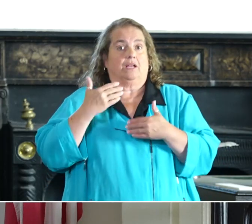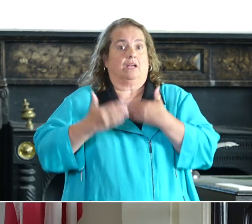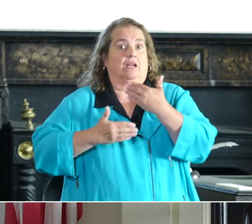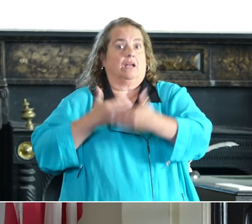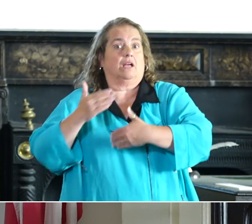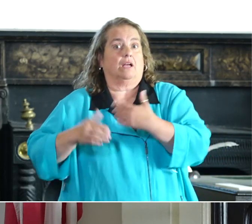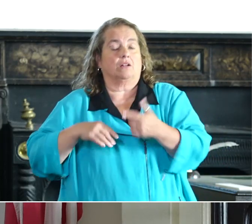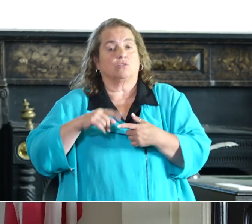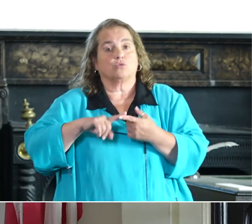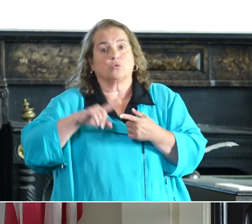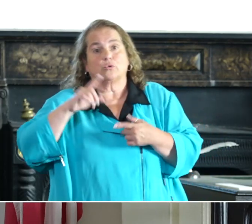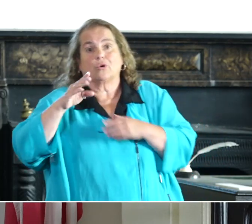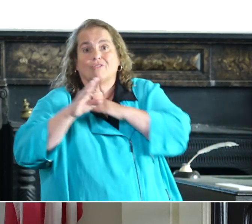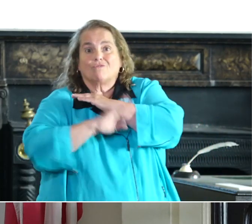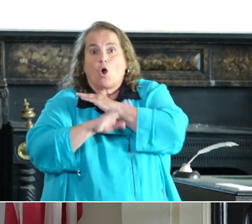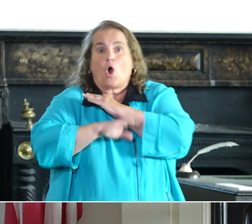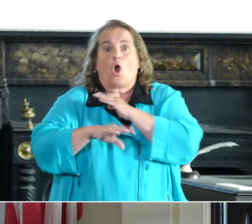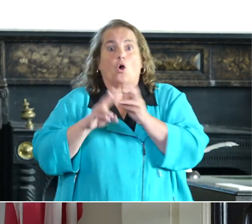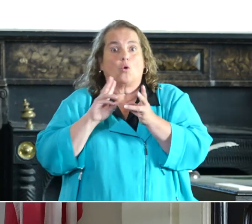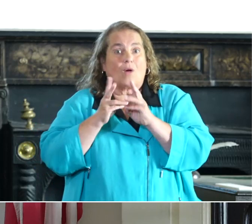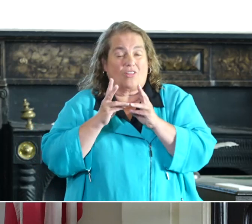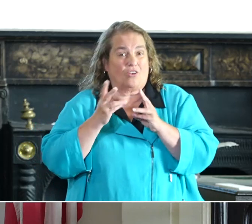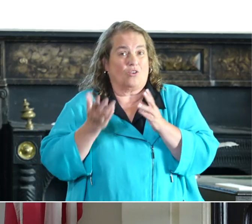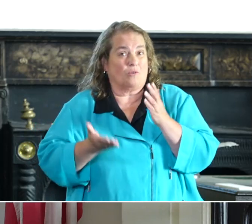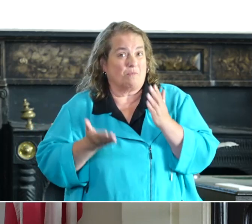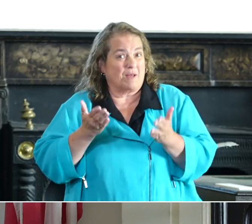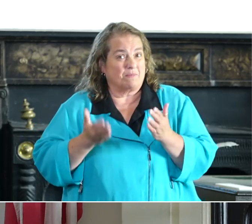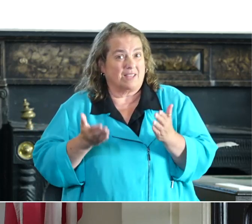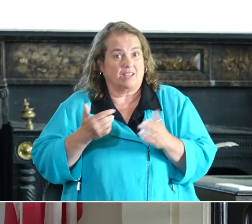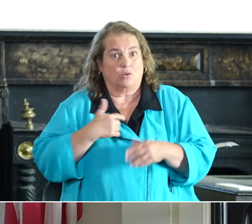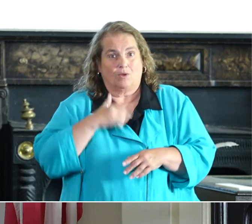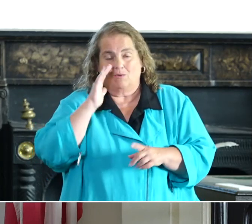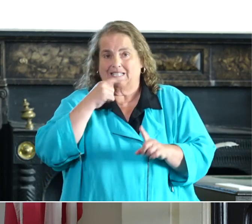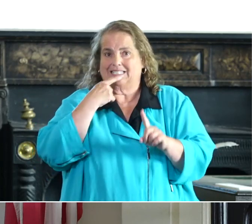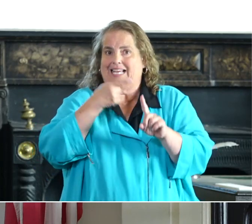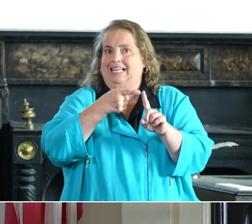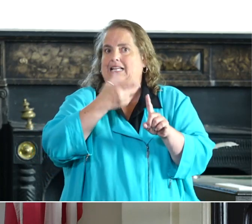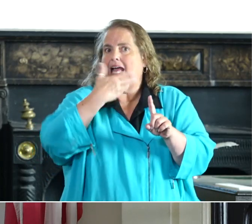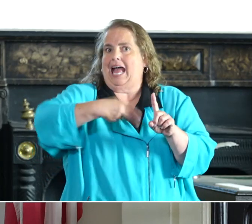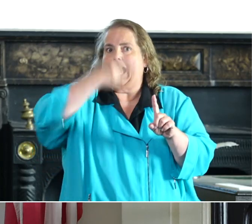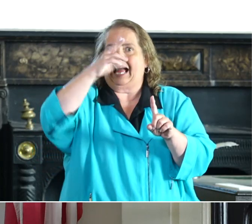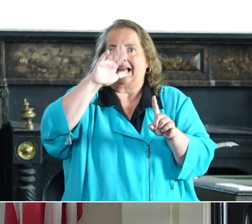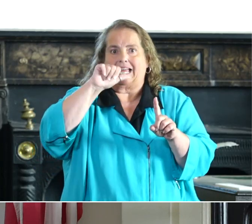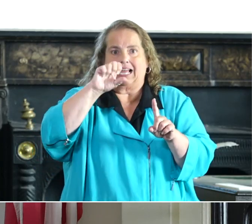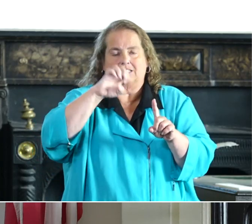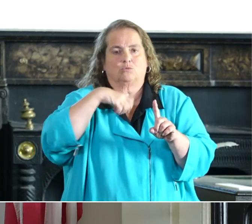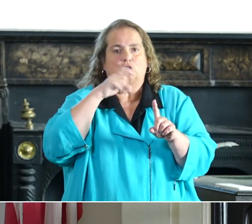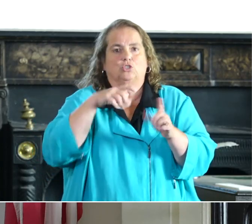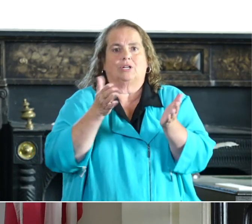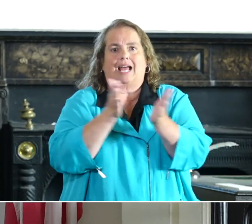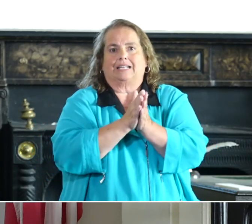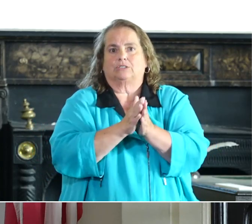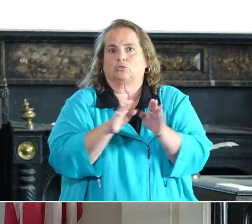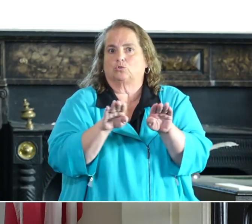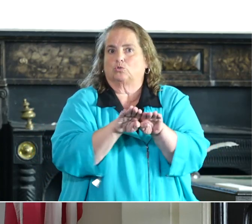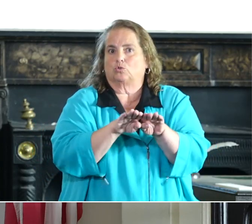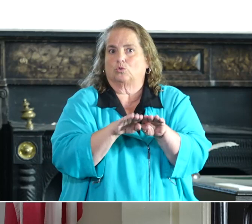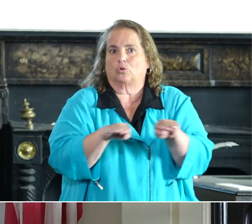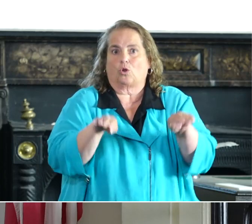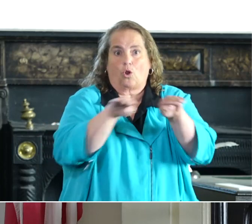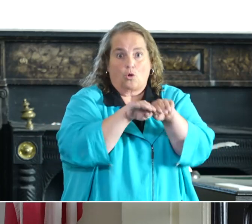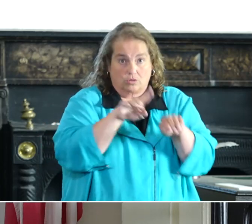where you and Governor were up here pointing to cases and saying this is, we're asking for you to actually implement your